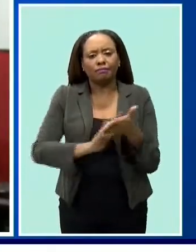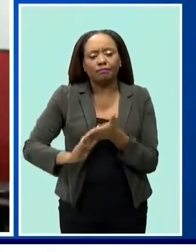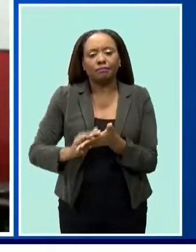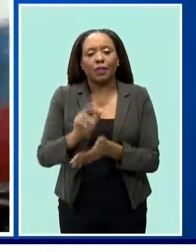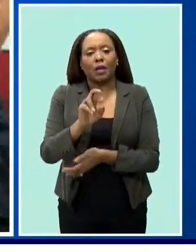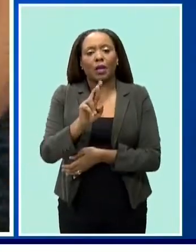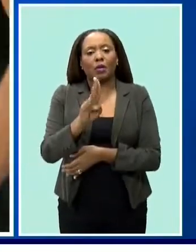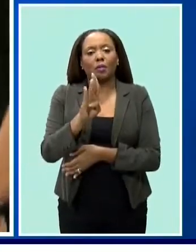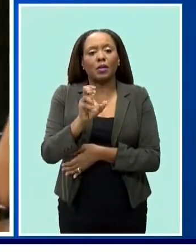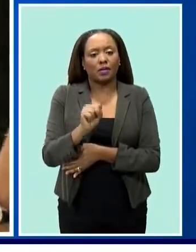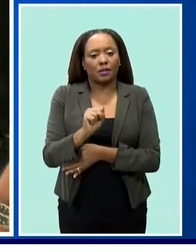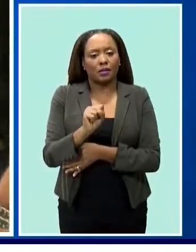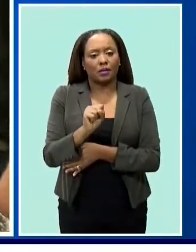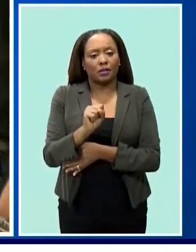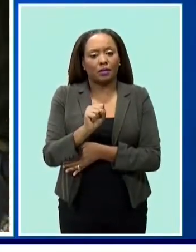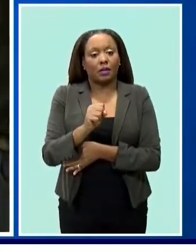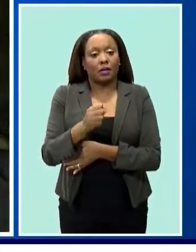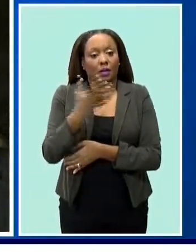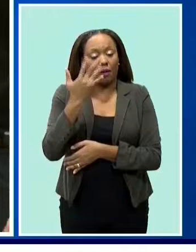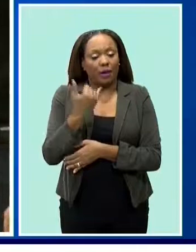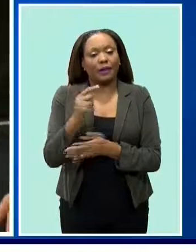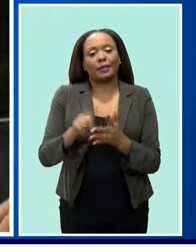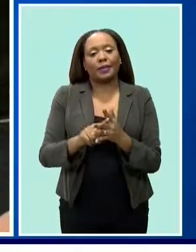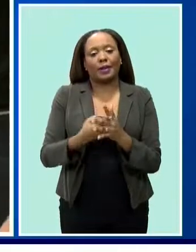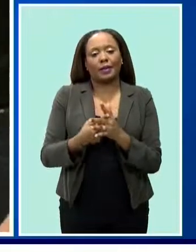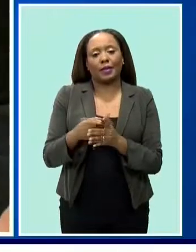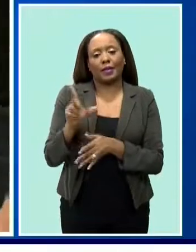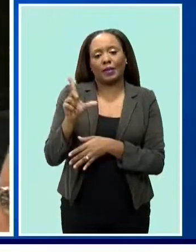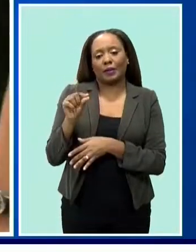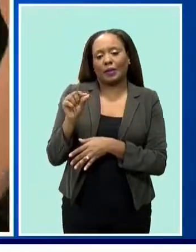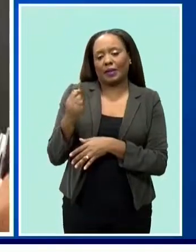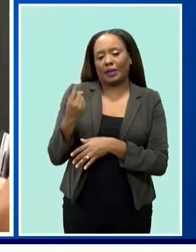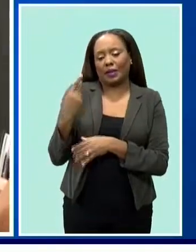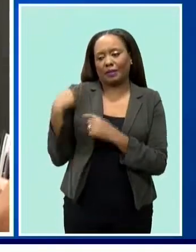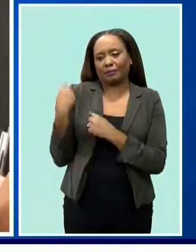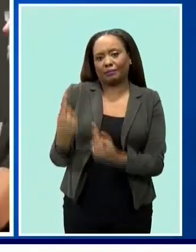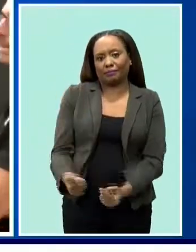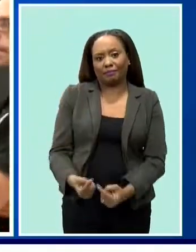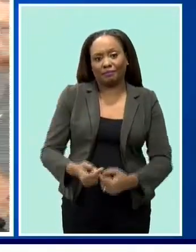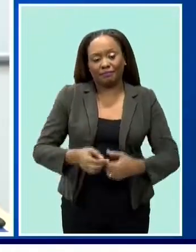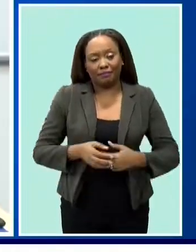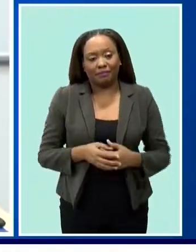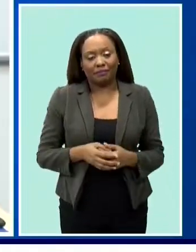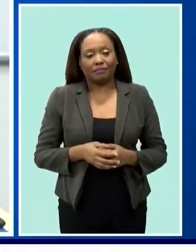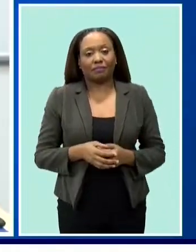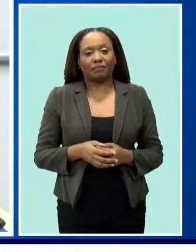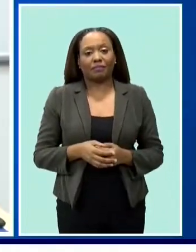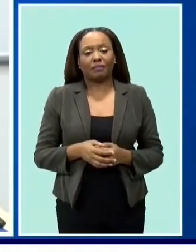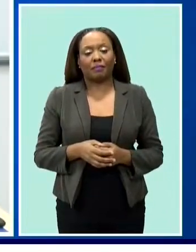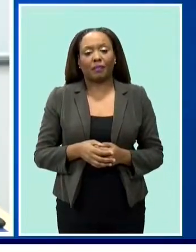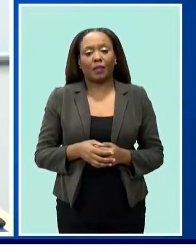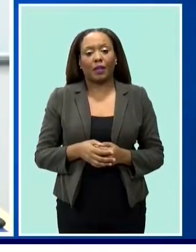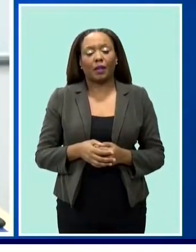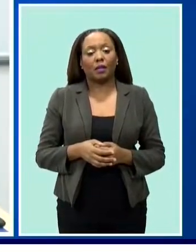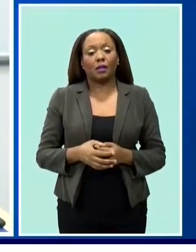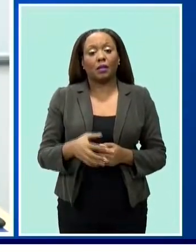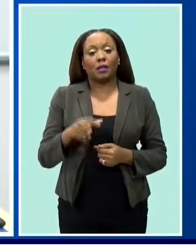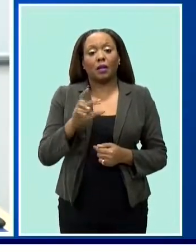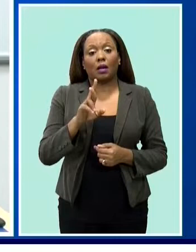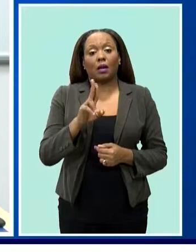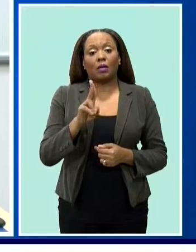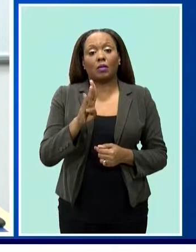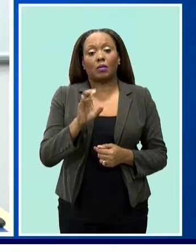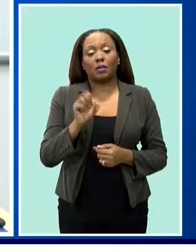and contributions to Barbados since commencing operations here back in 2011. Rubis has an employment level of some